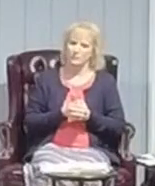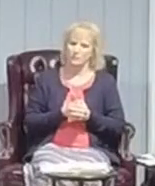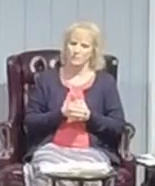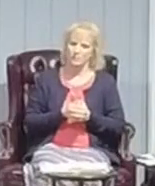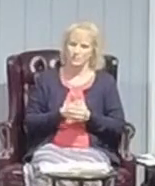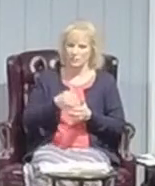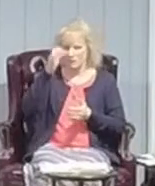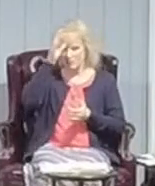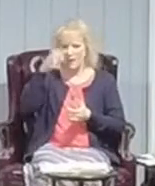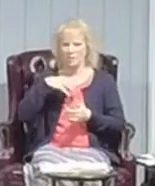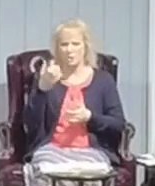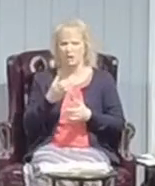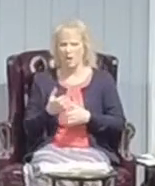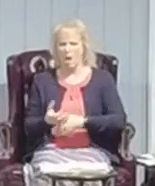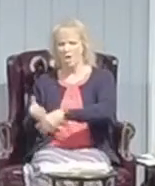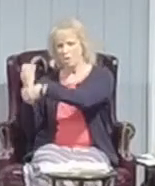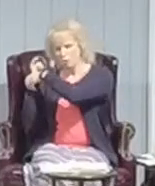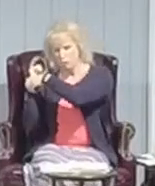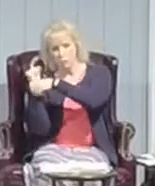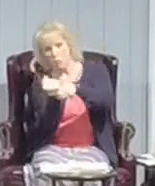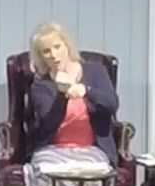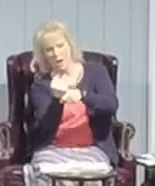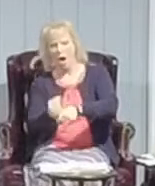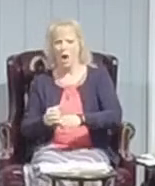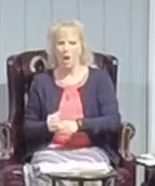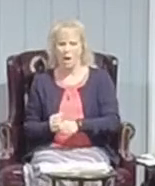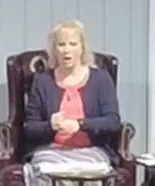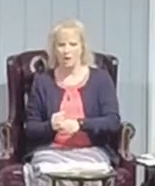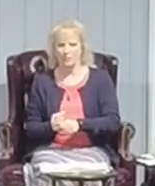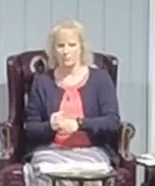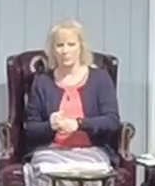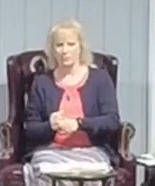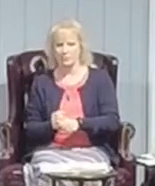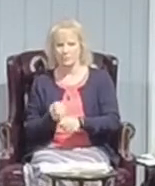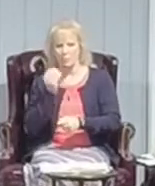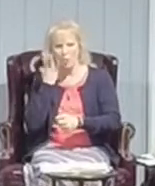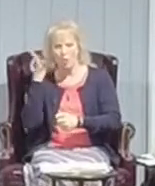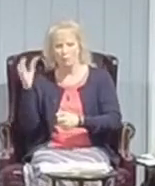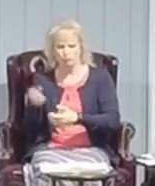Dad's yelling, swing hard, kid. Hit a home run.